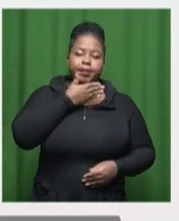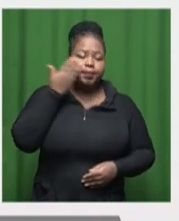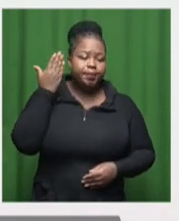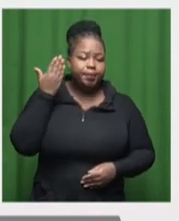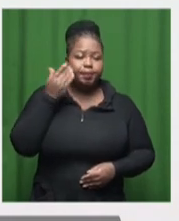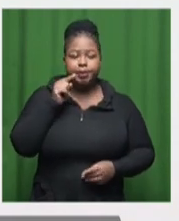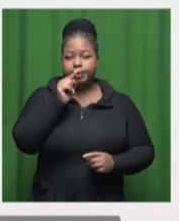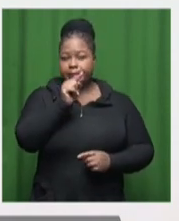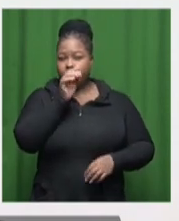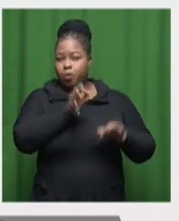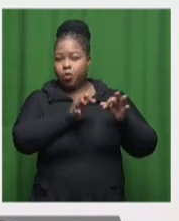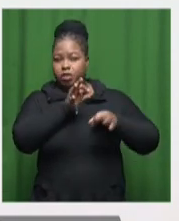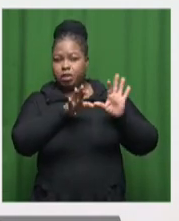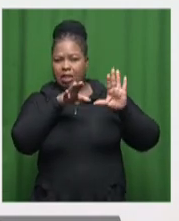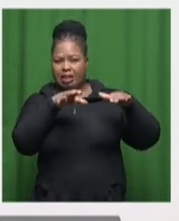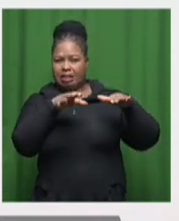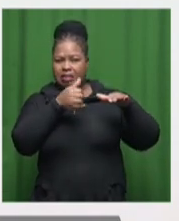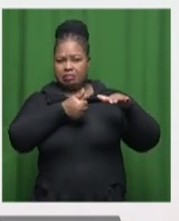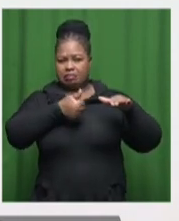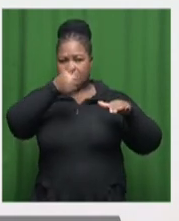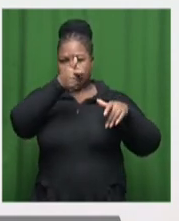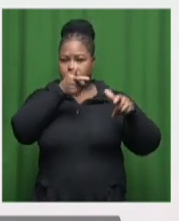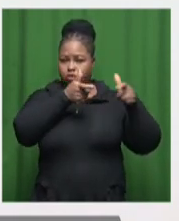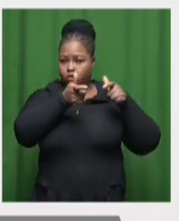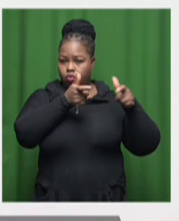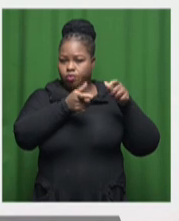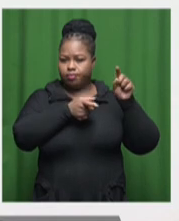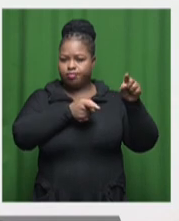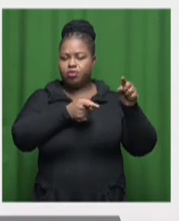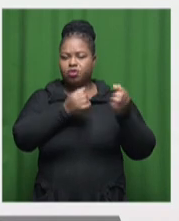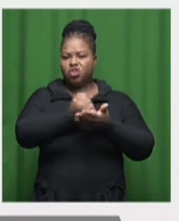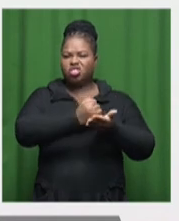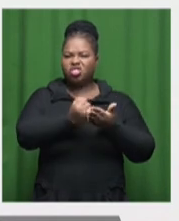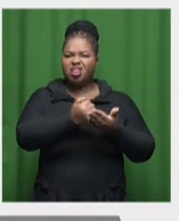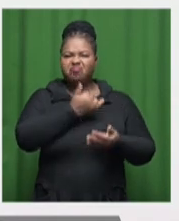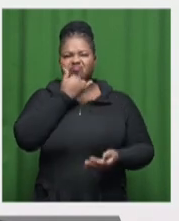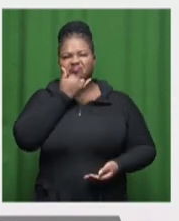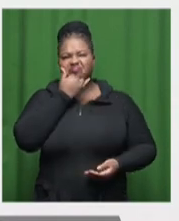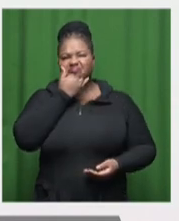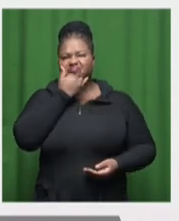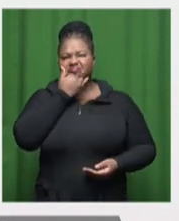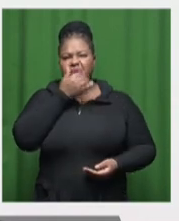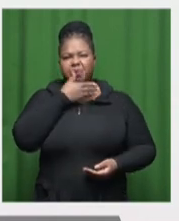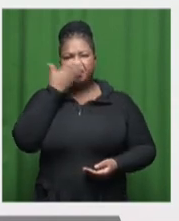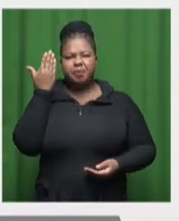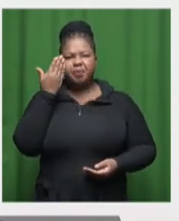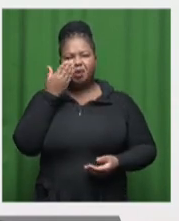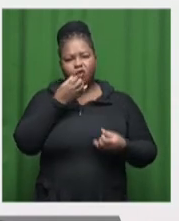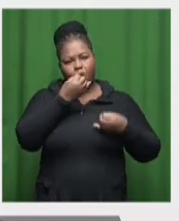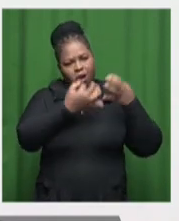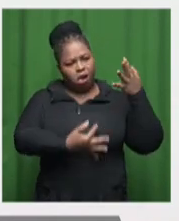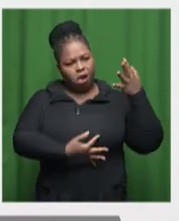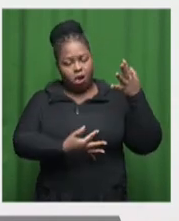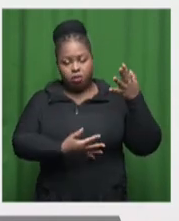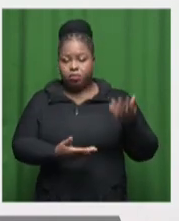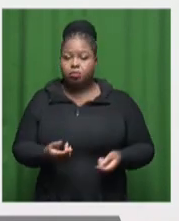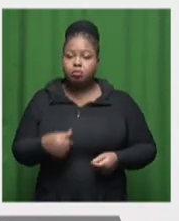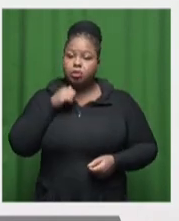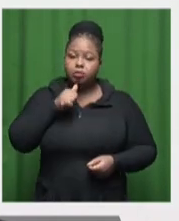the current political parties that are registered is, you know, providing whatever they want, whether